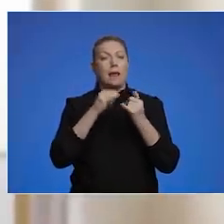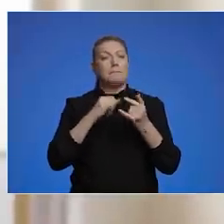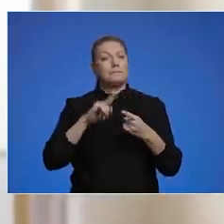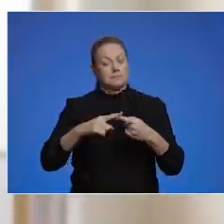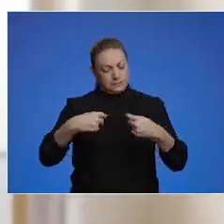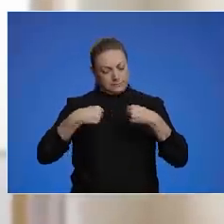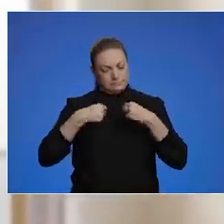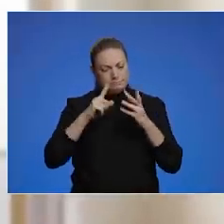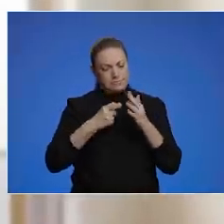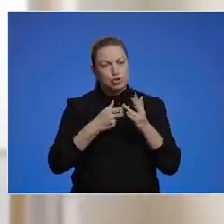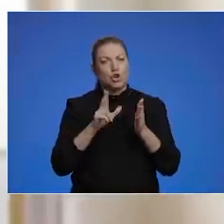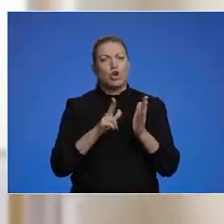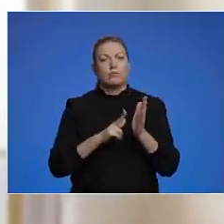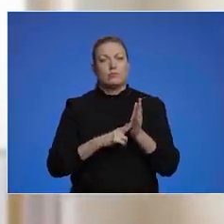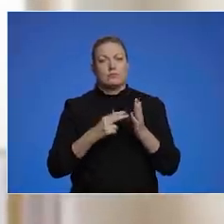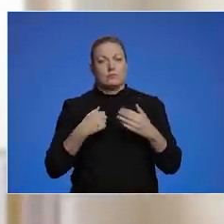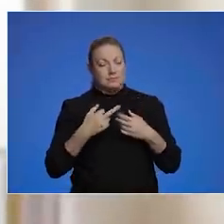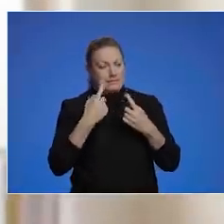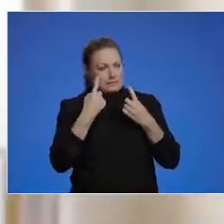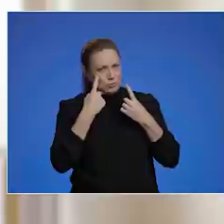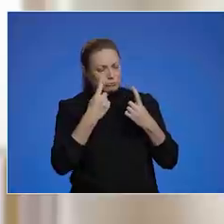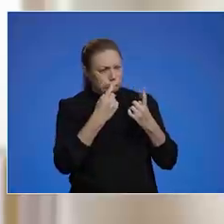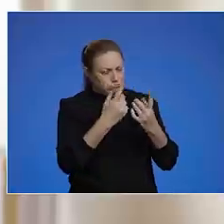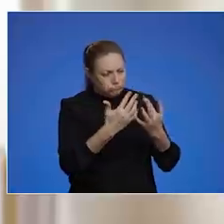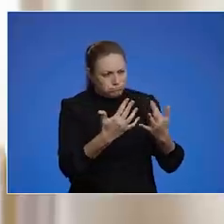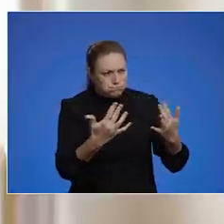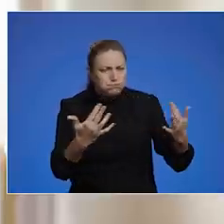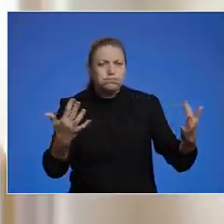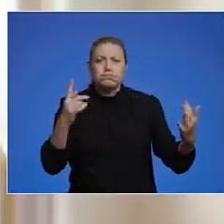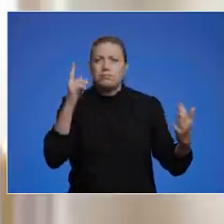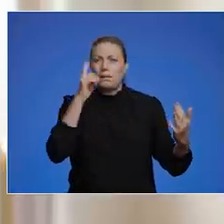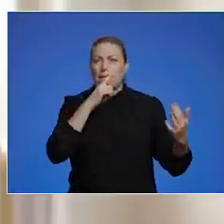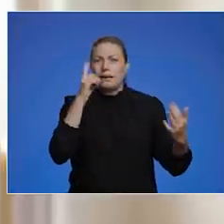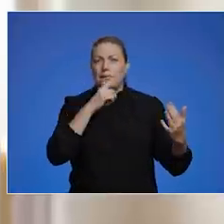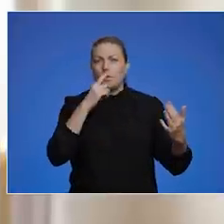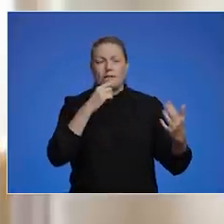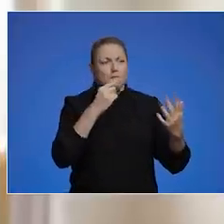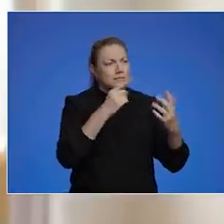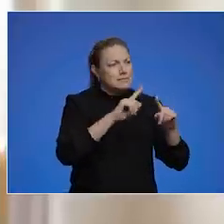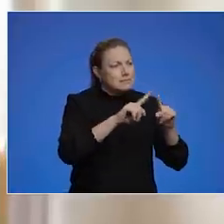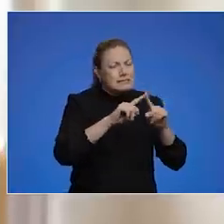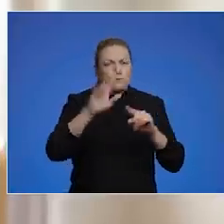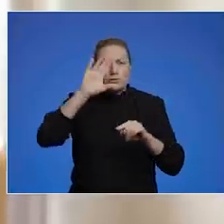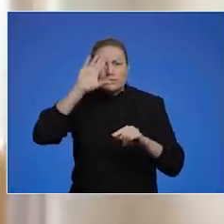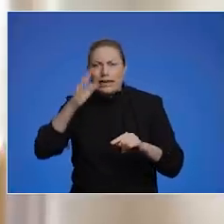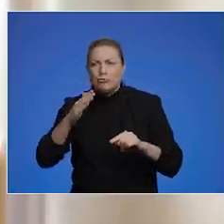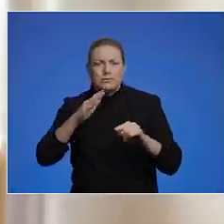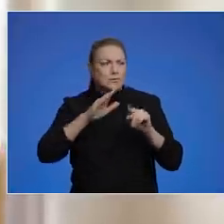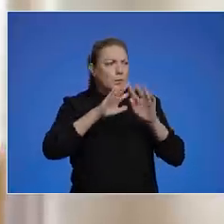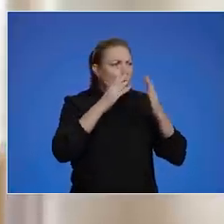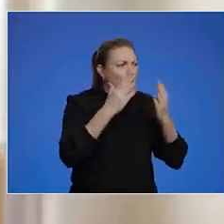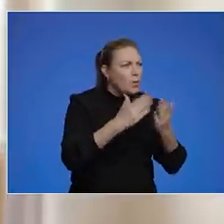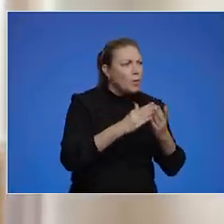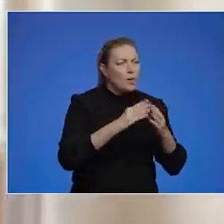Apocalypse. I, John, saw a huge number, impossible to count, of people from every nation, race, tribe, and